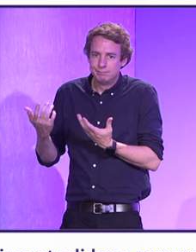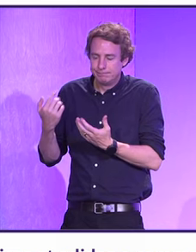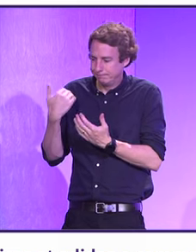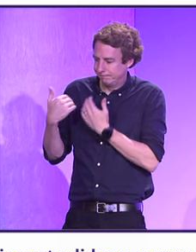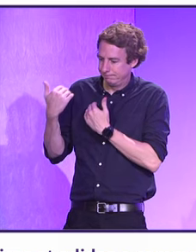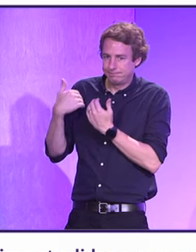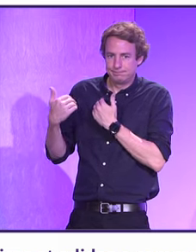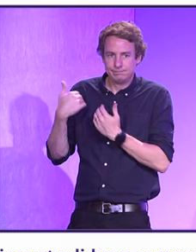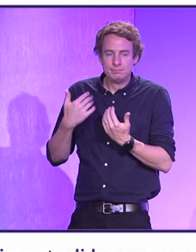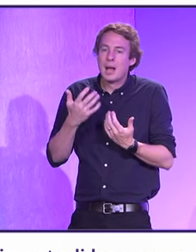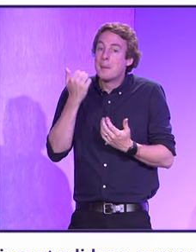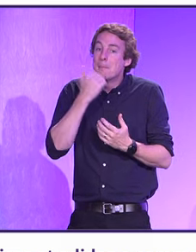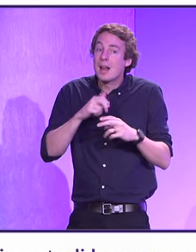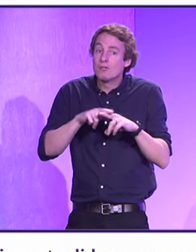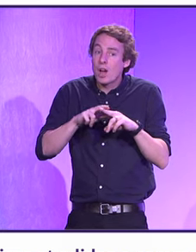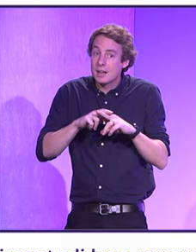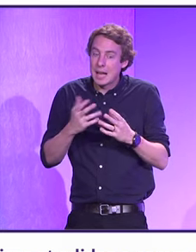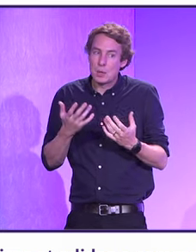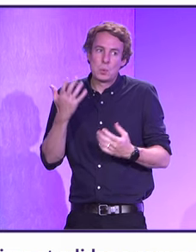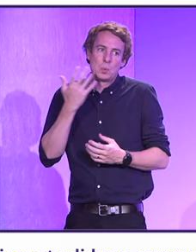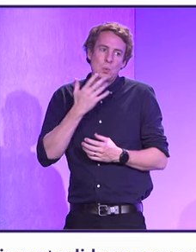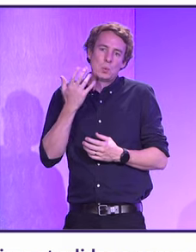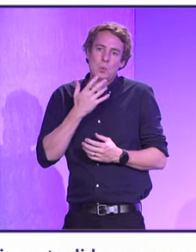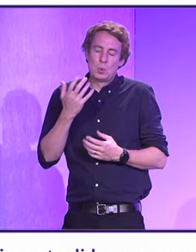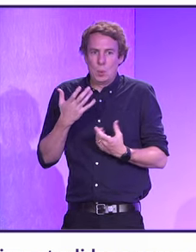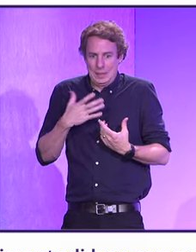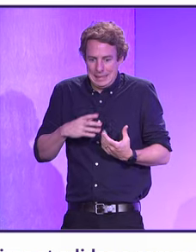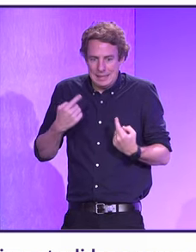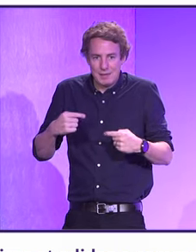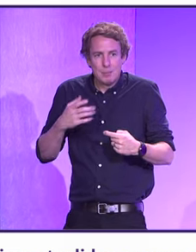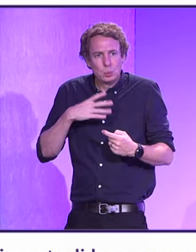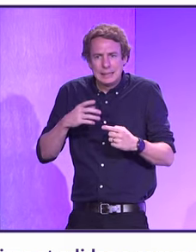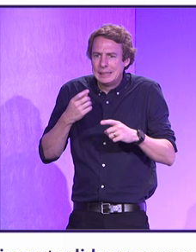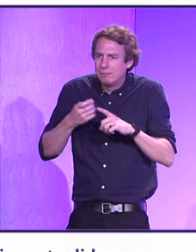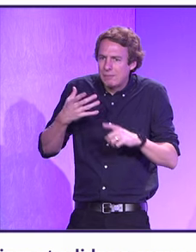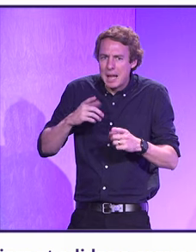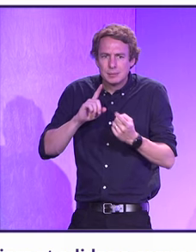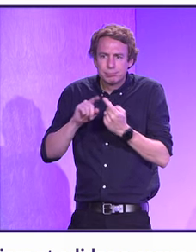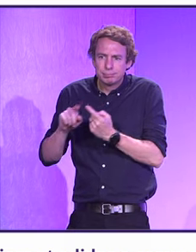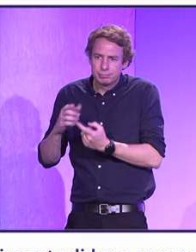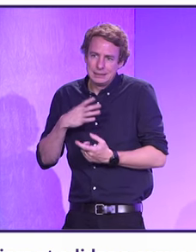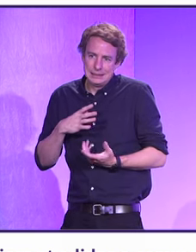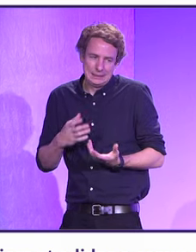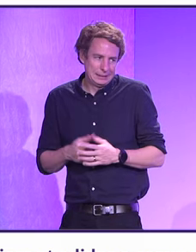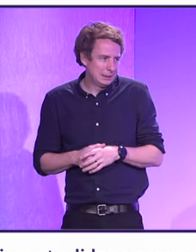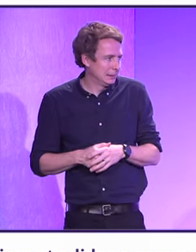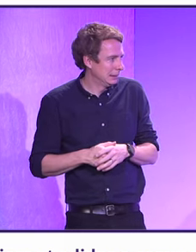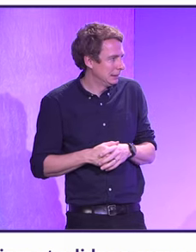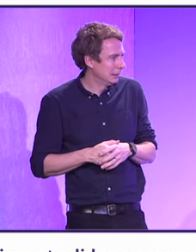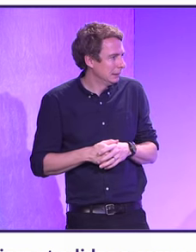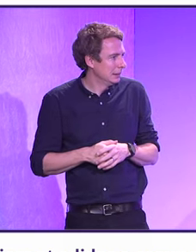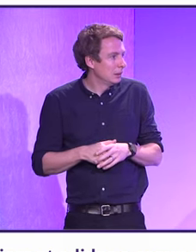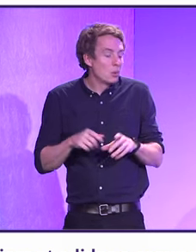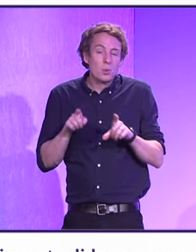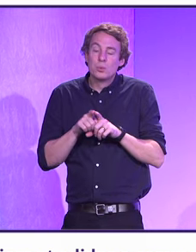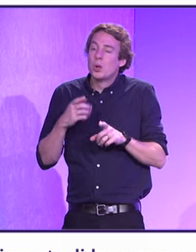are unavailable during Black Friday, for example, it's a big, big deal. So we needed to scale faster. We also needed